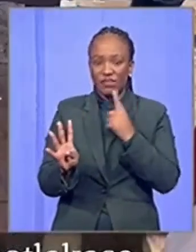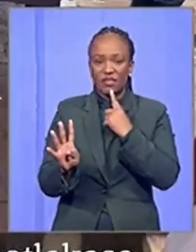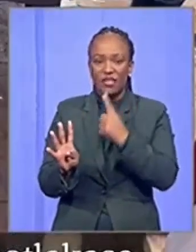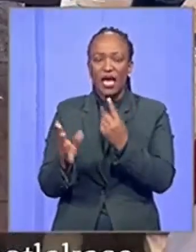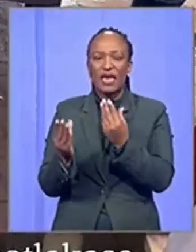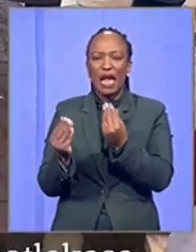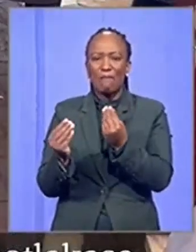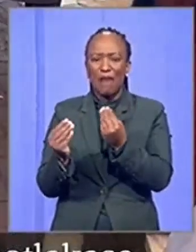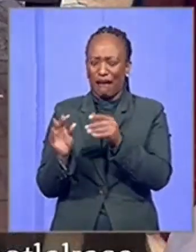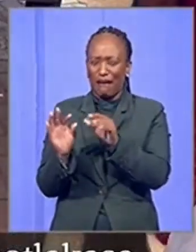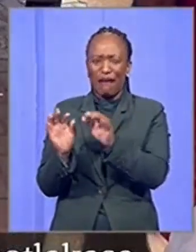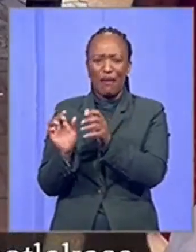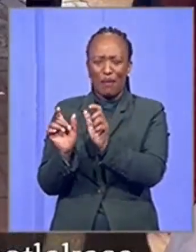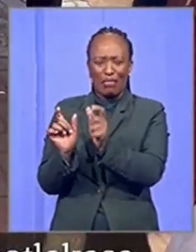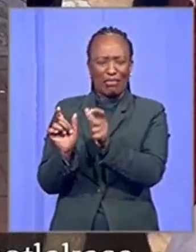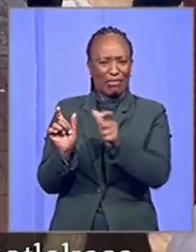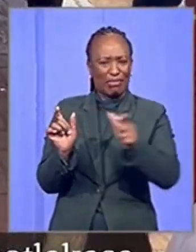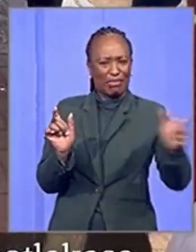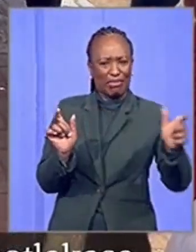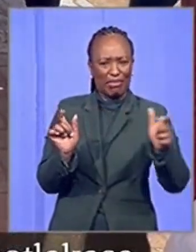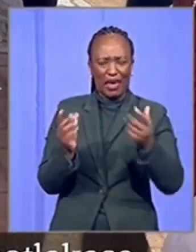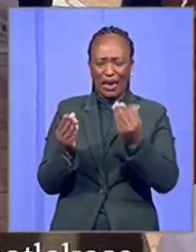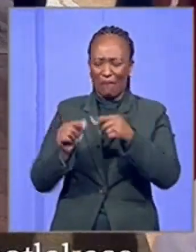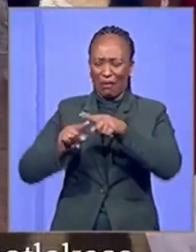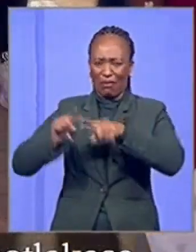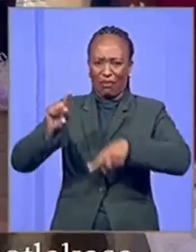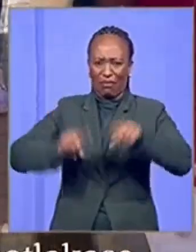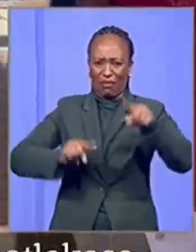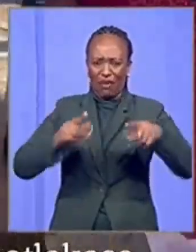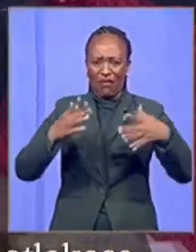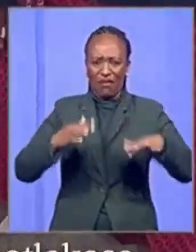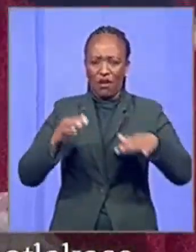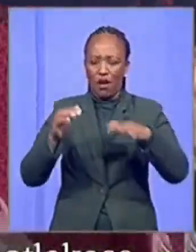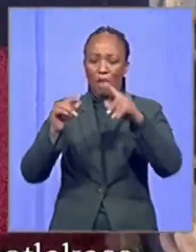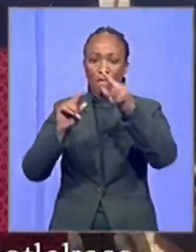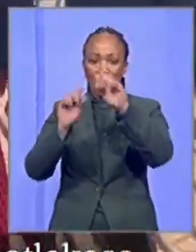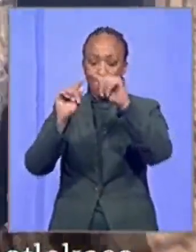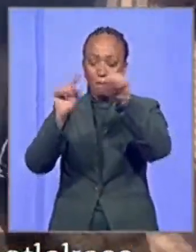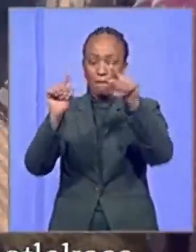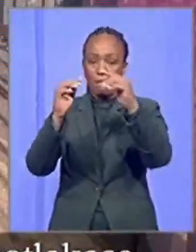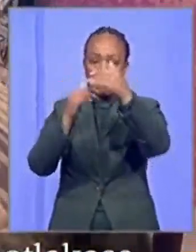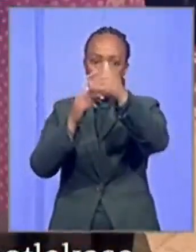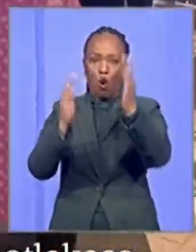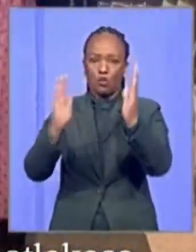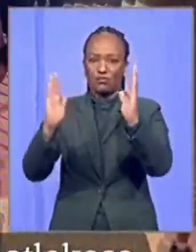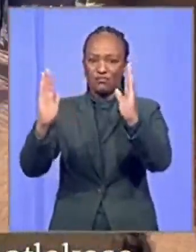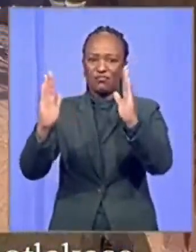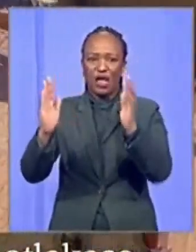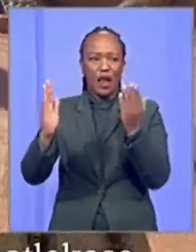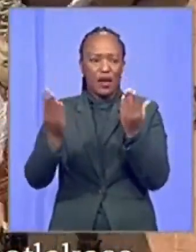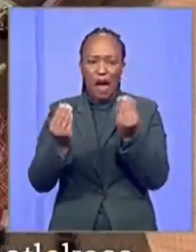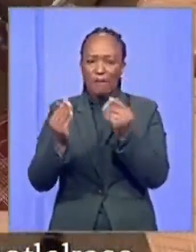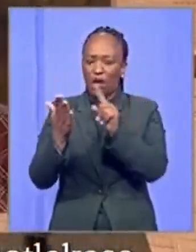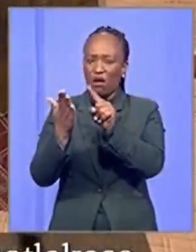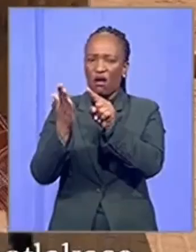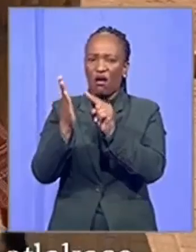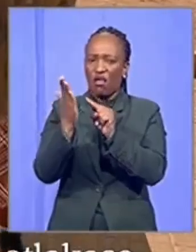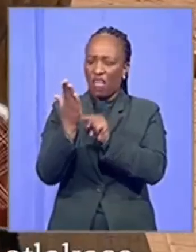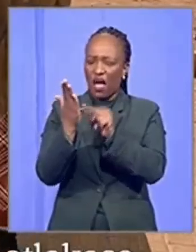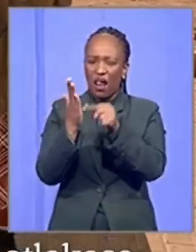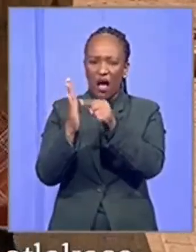tša go fapafapana morago a go reka motlakase e fela mapokisana a bona a motlakase a gana nomoro tšeo le ge ba laetše gore ba di